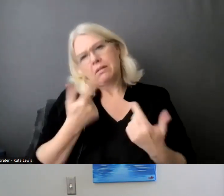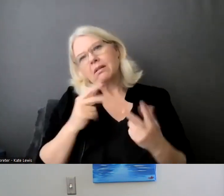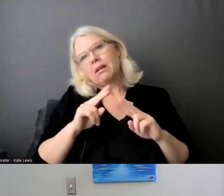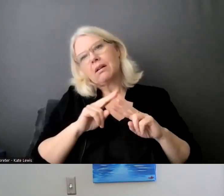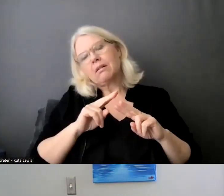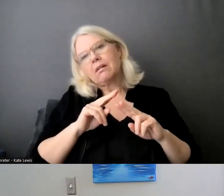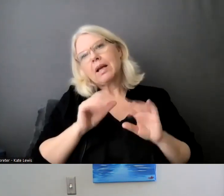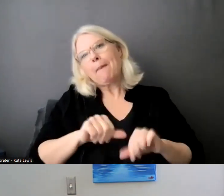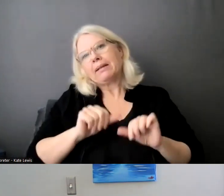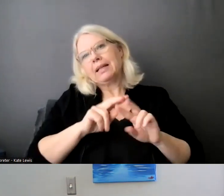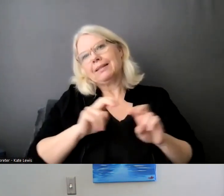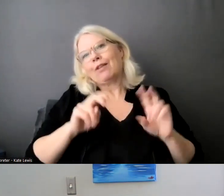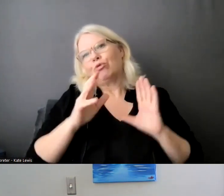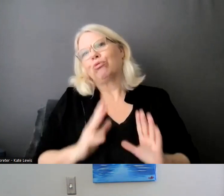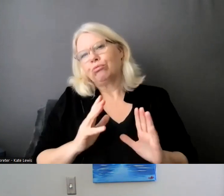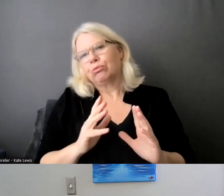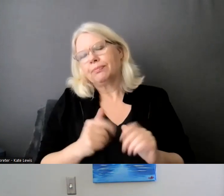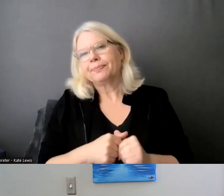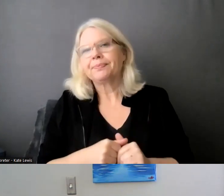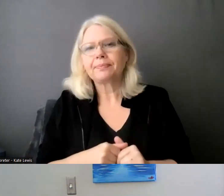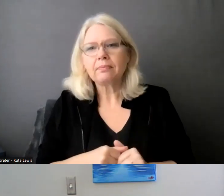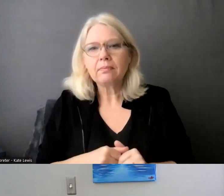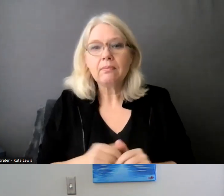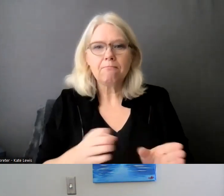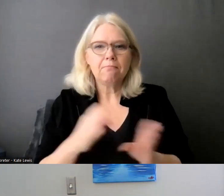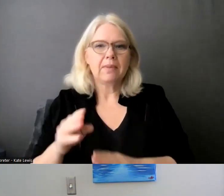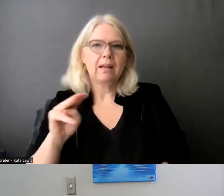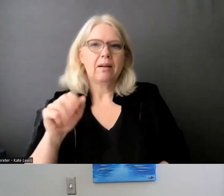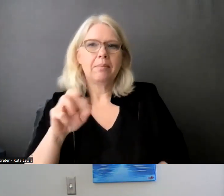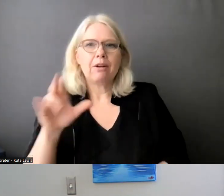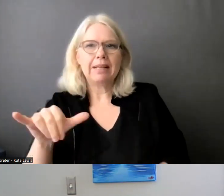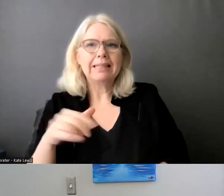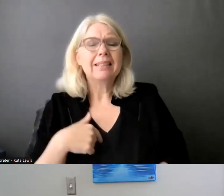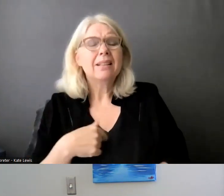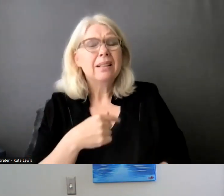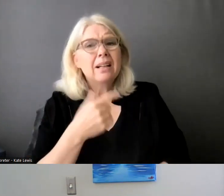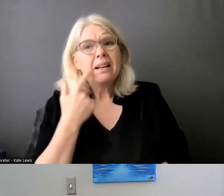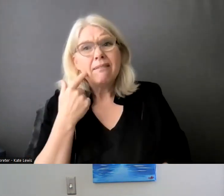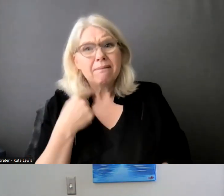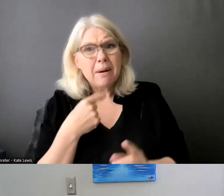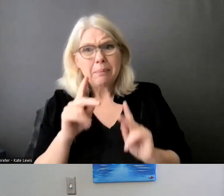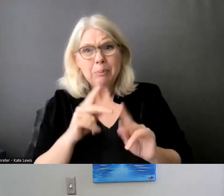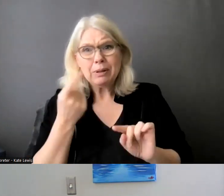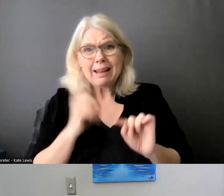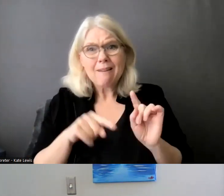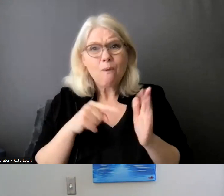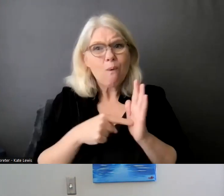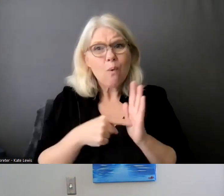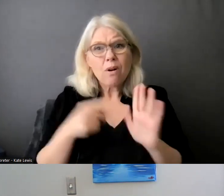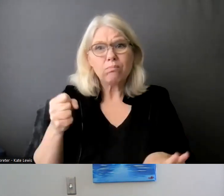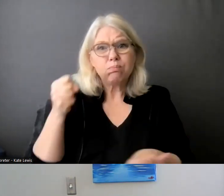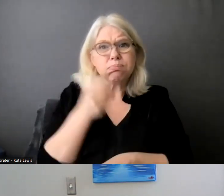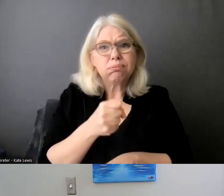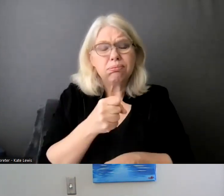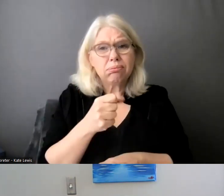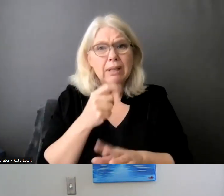wrap up, is there any financial help for those who cannot afford to have a capacity assessment paid for on their